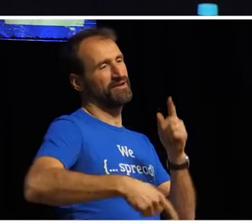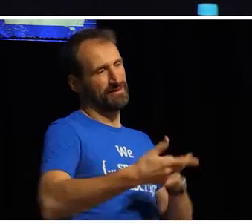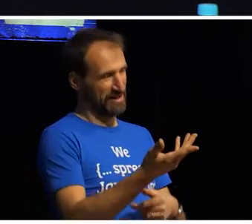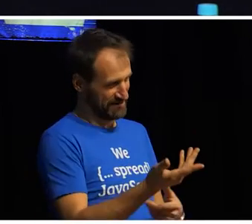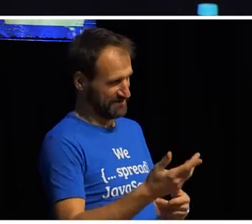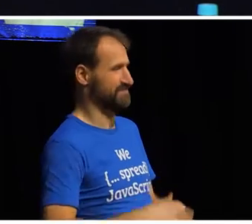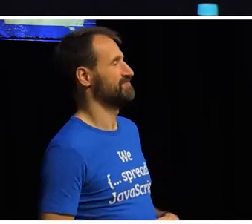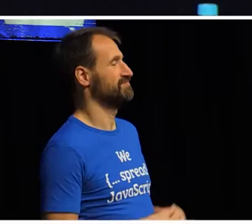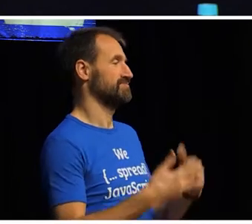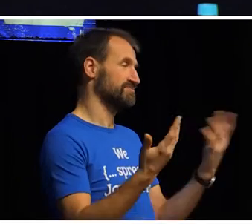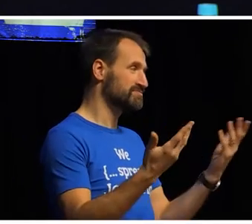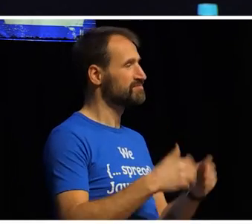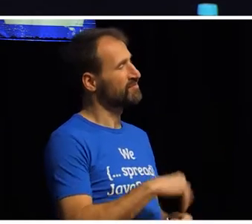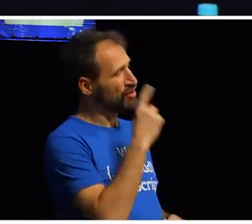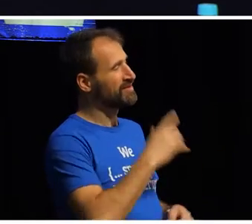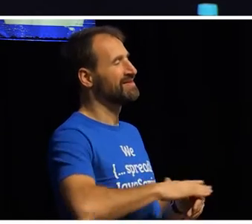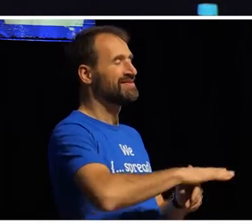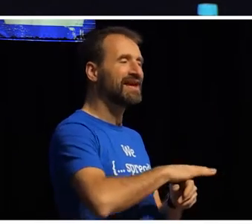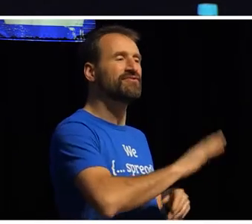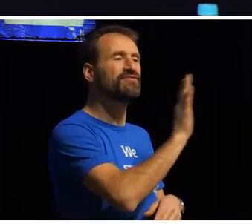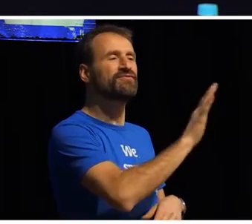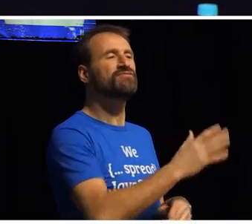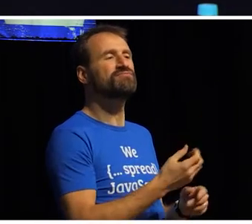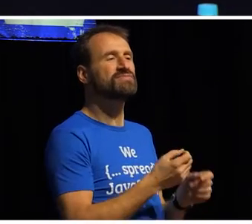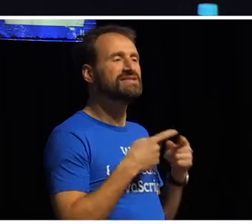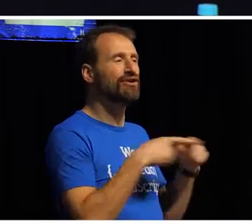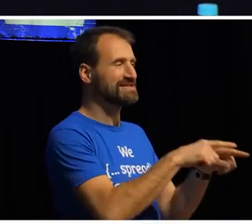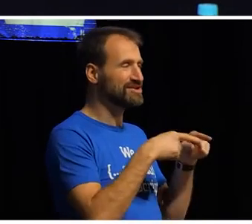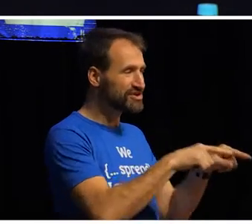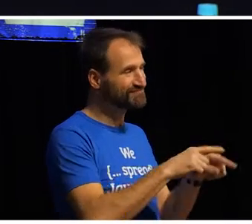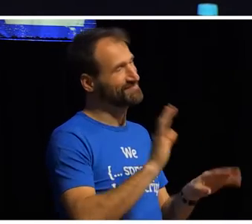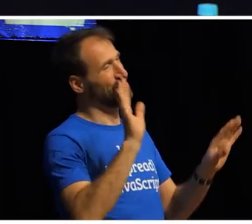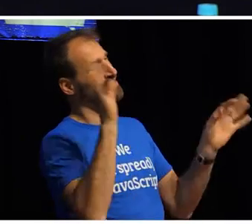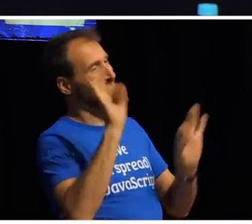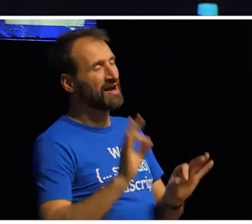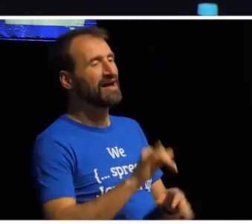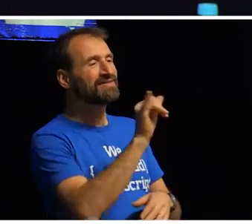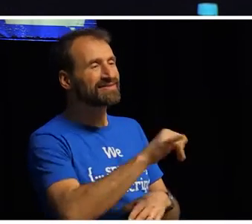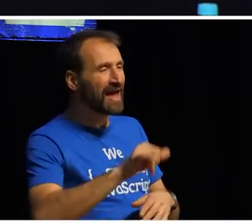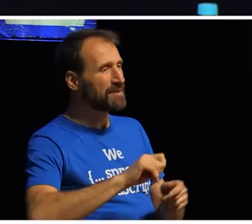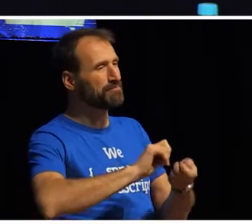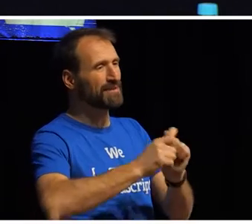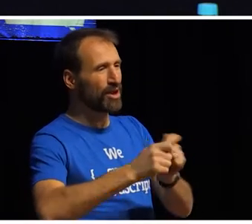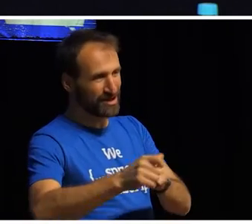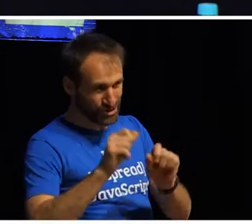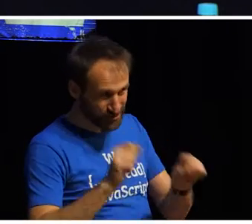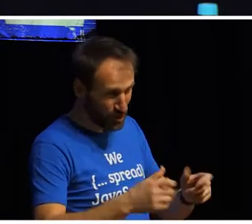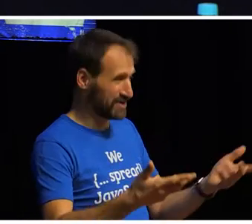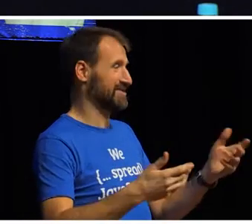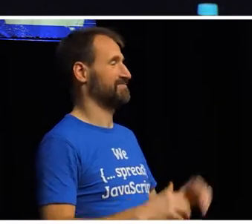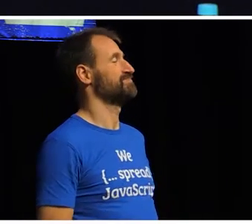native serialization attackers would look and they would say well you can do some type manipulation because types are decided in runtime can I manipulate those can I change